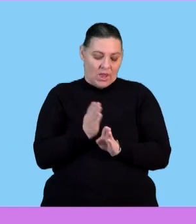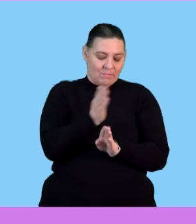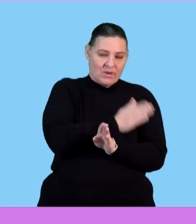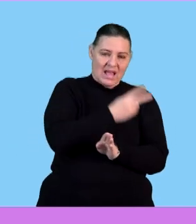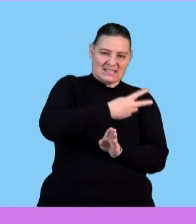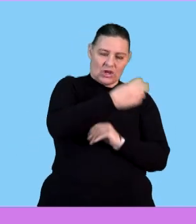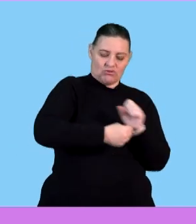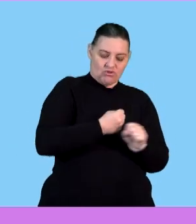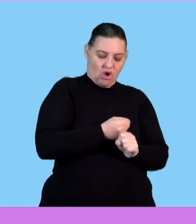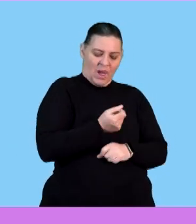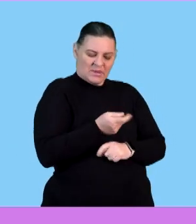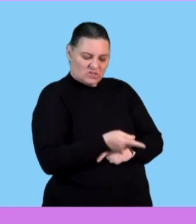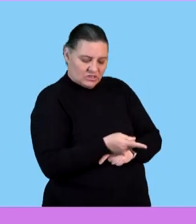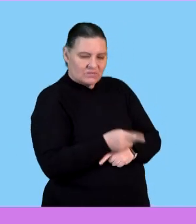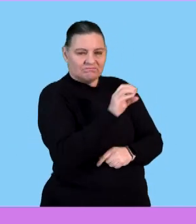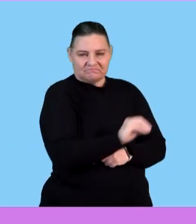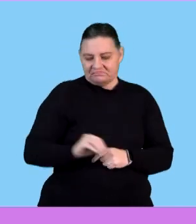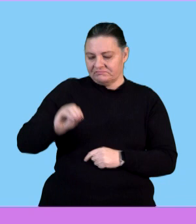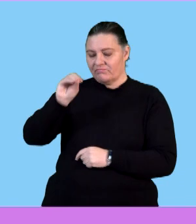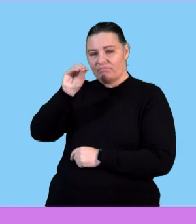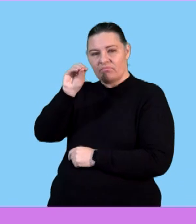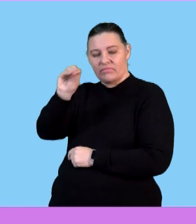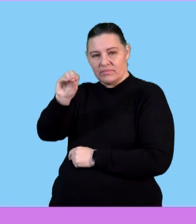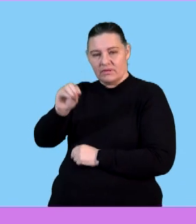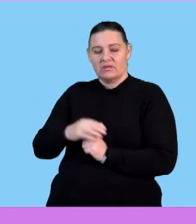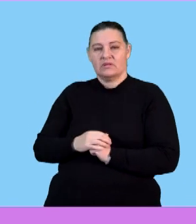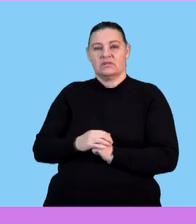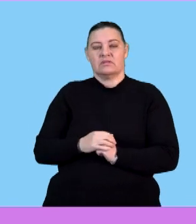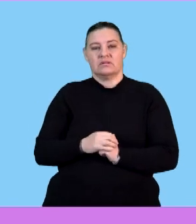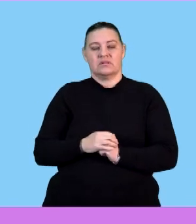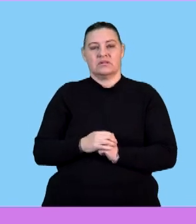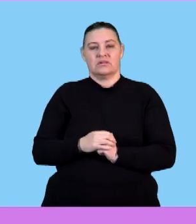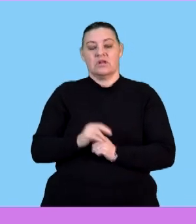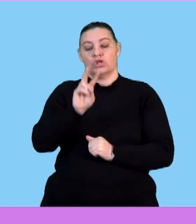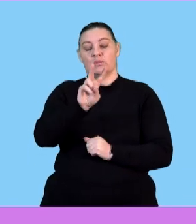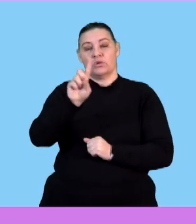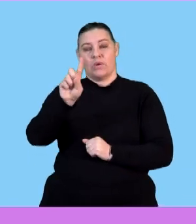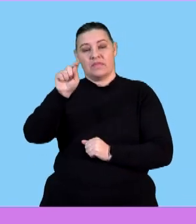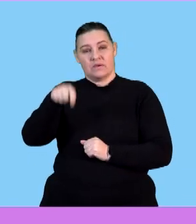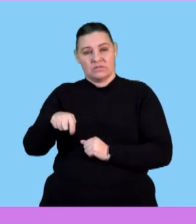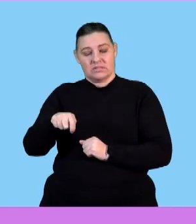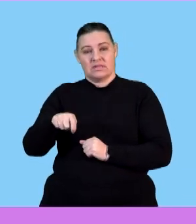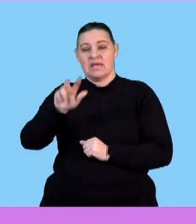Okay, year 3. All right. Previous year we earned, or it was